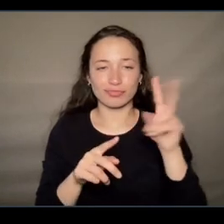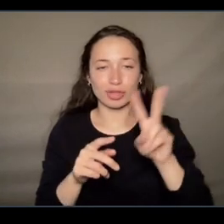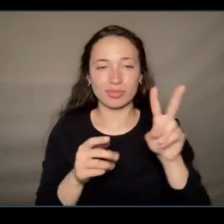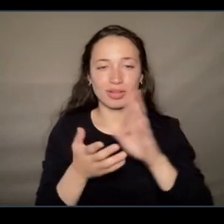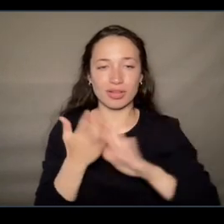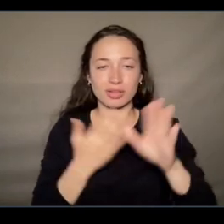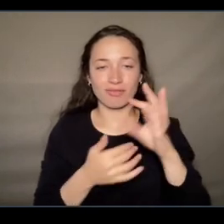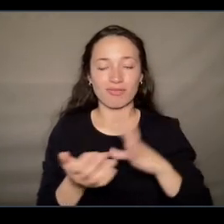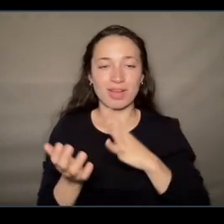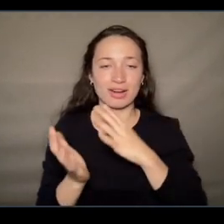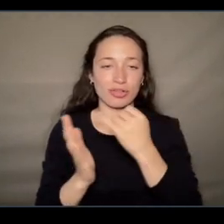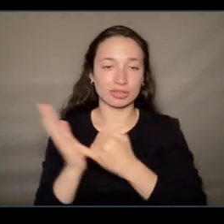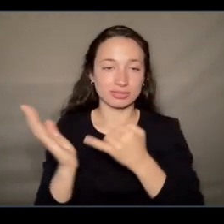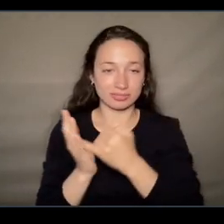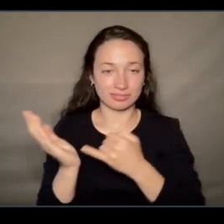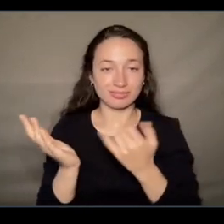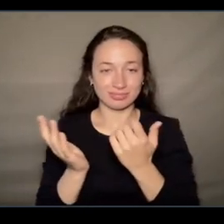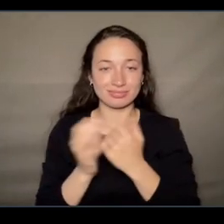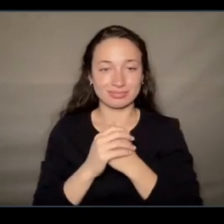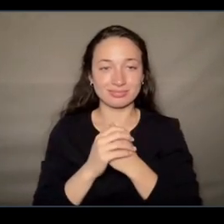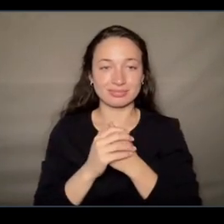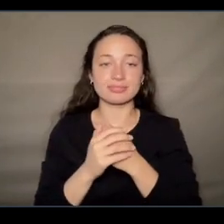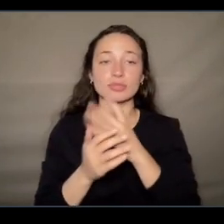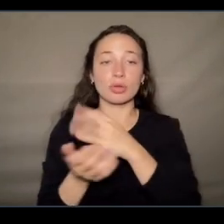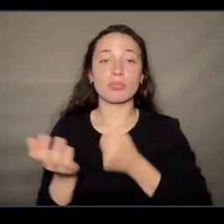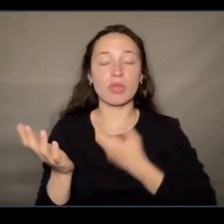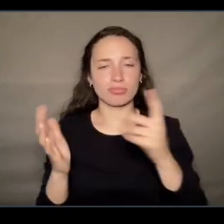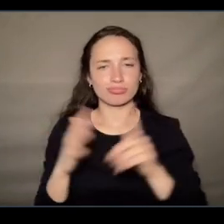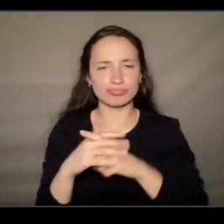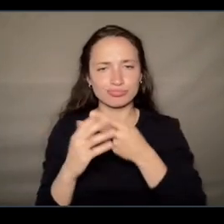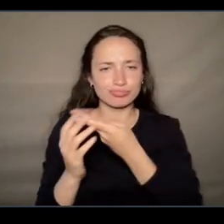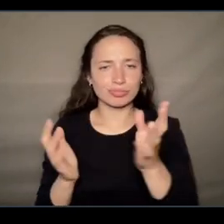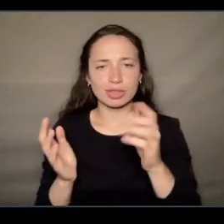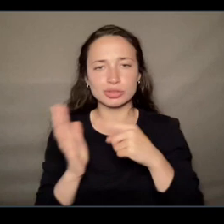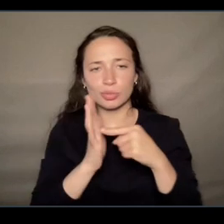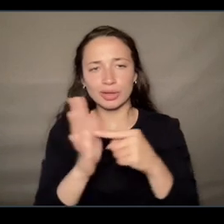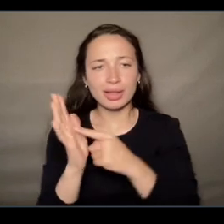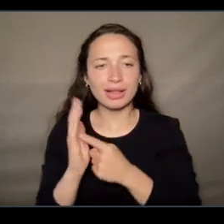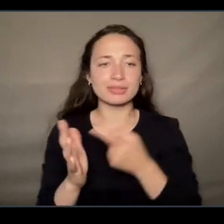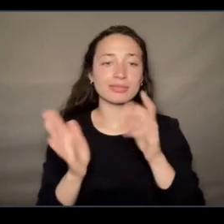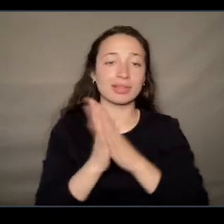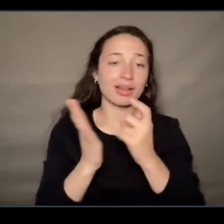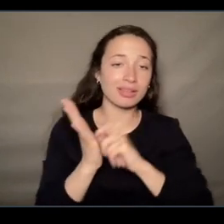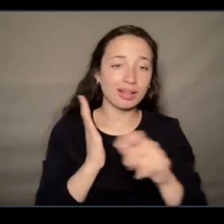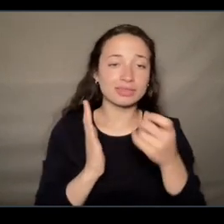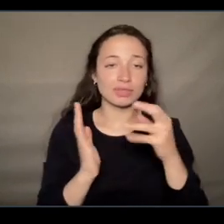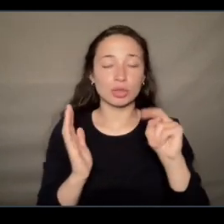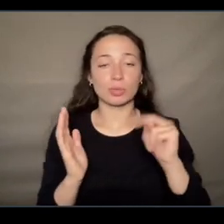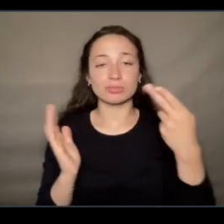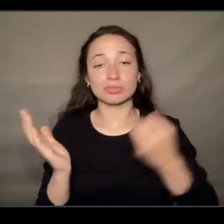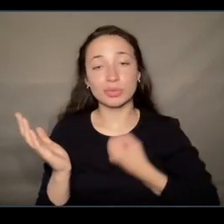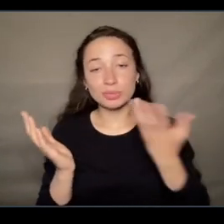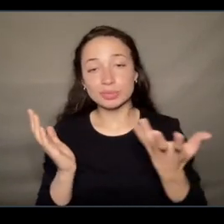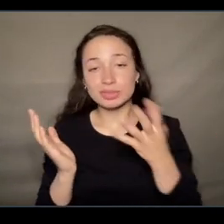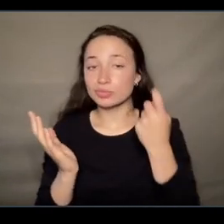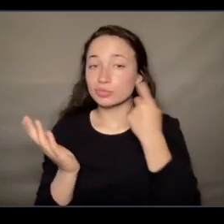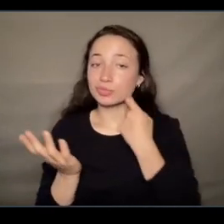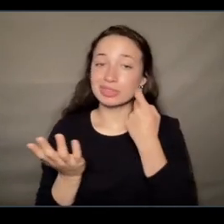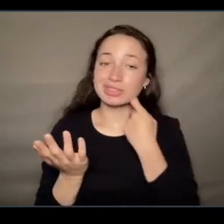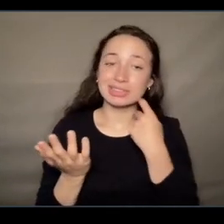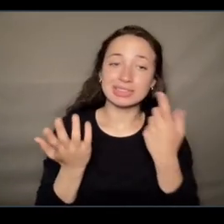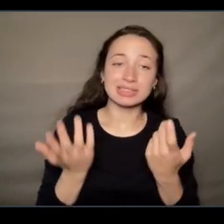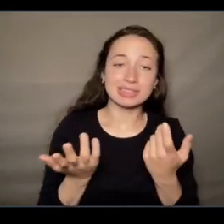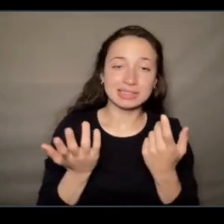writing from Vermont College of Fine Arts, and her poems have appeared in Poet Showcase, an anthology of